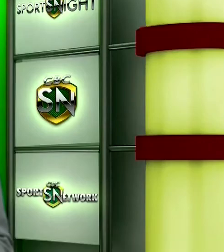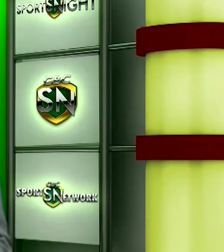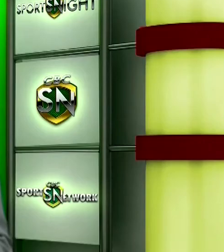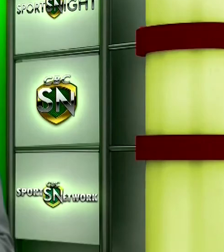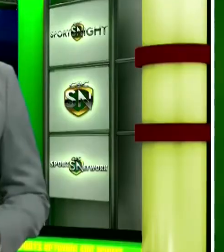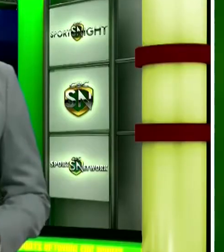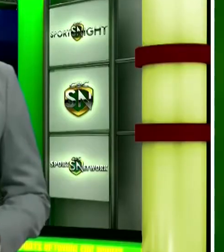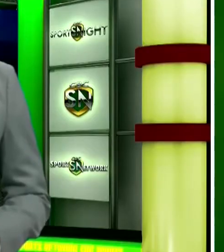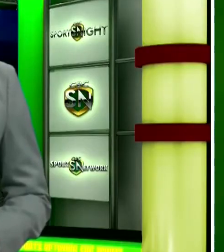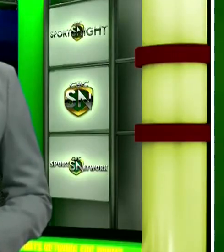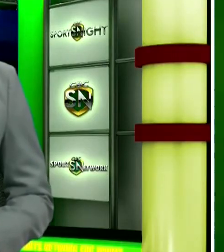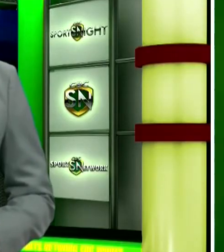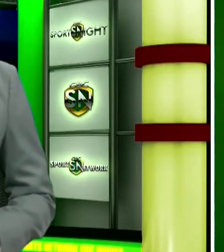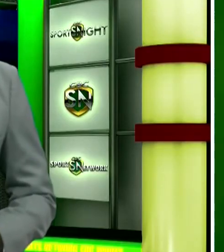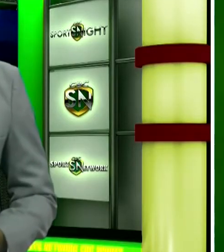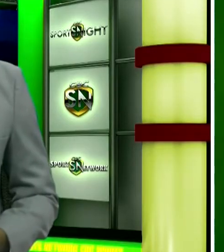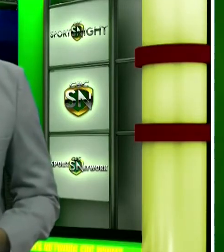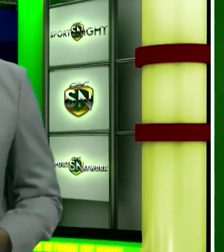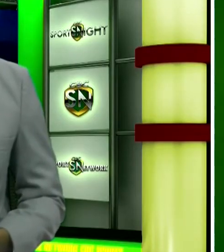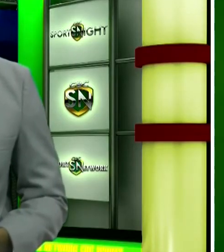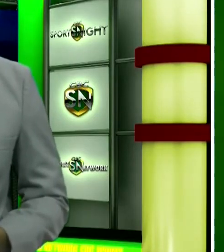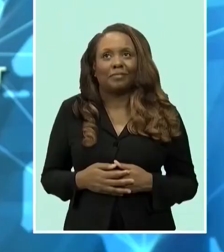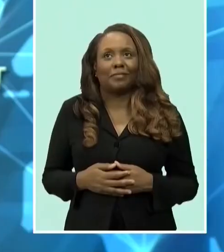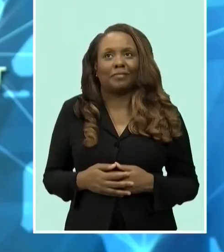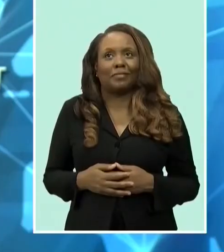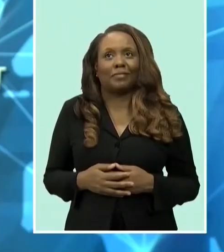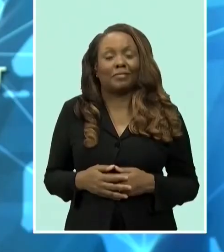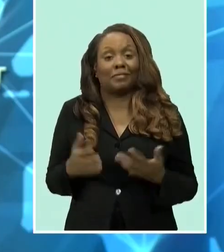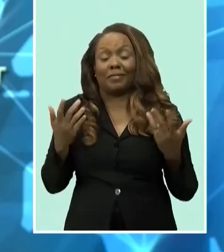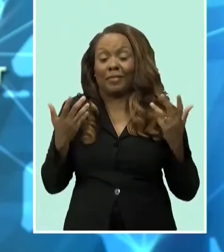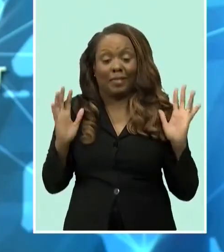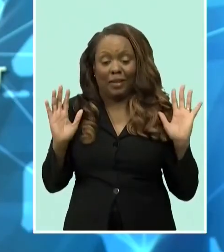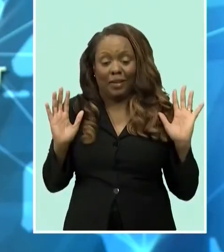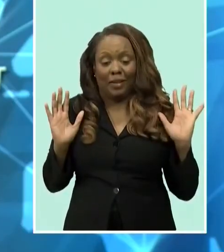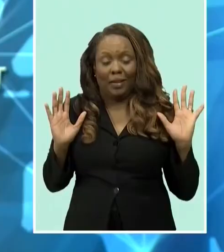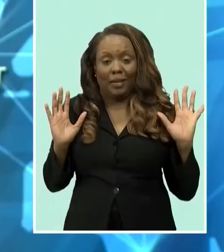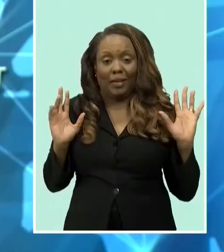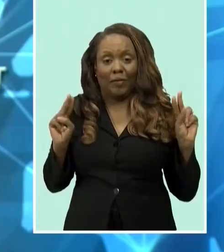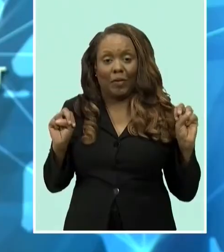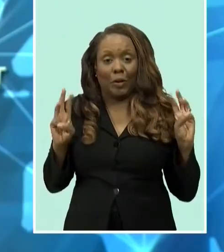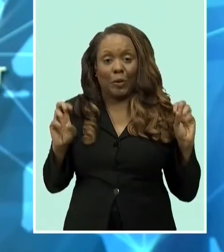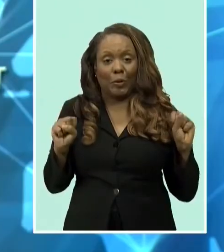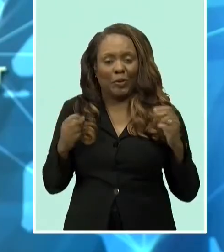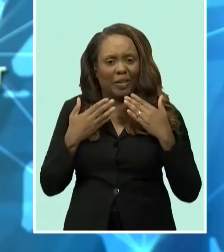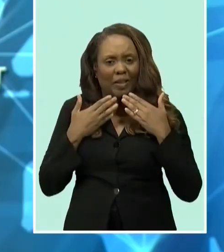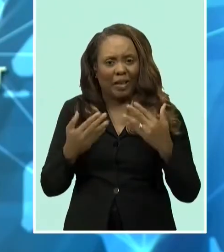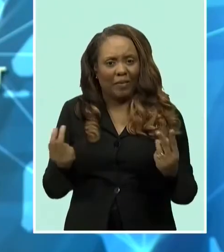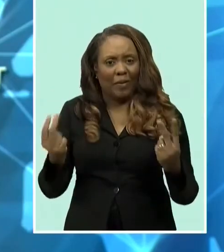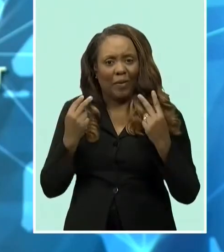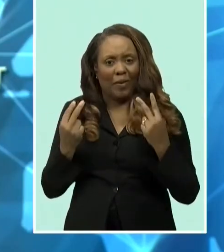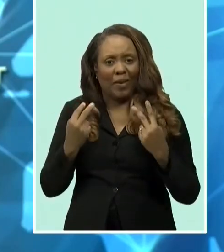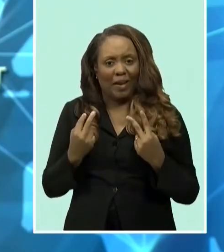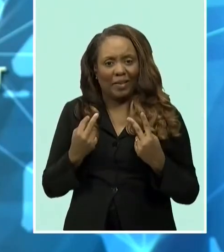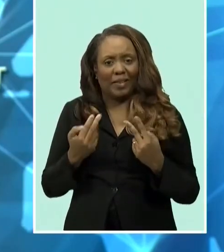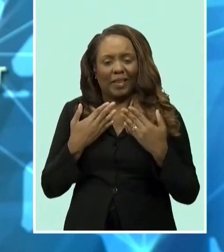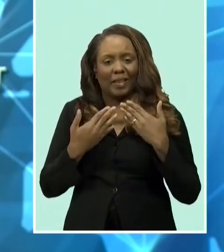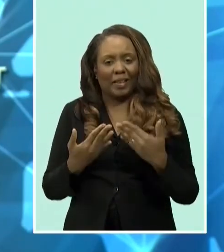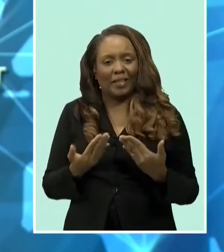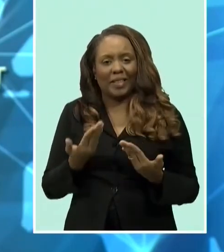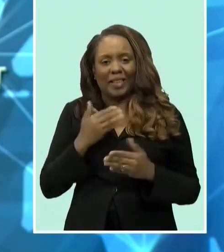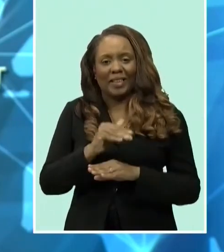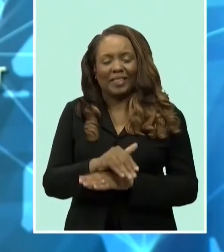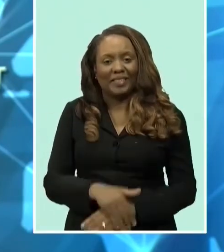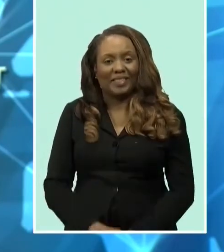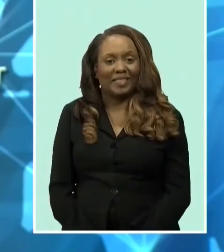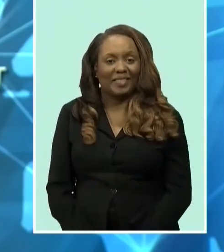sports tonight for me. Back over to you. Thank you very much, Damien. And that's our news for tonight. On behalf of the entire team, thanks for joining us.